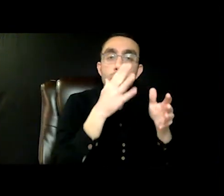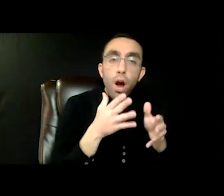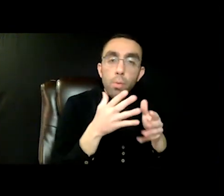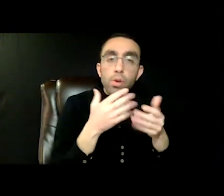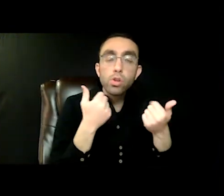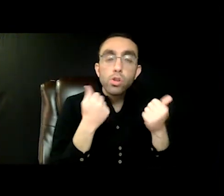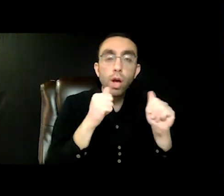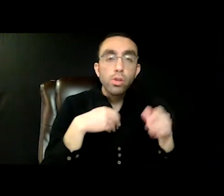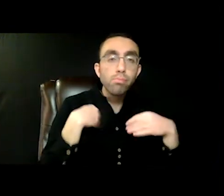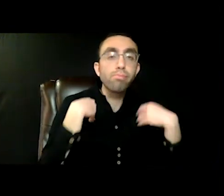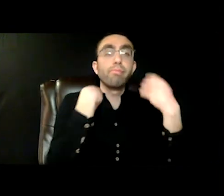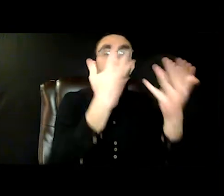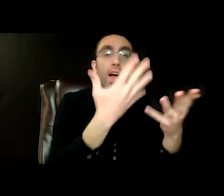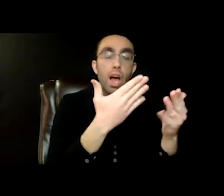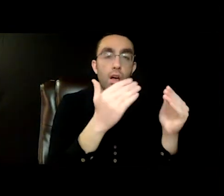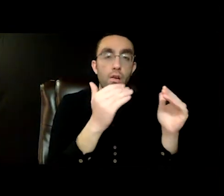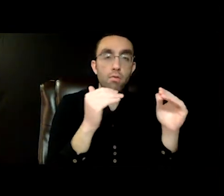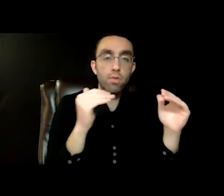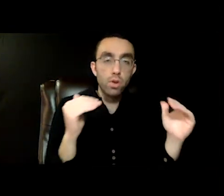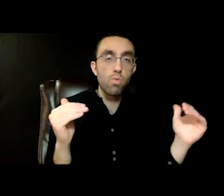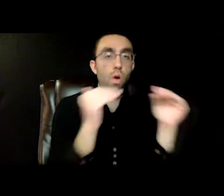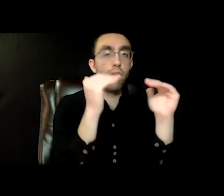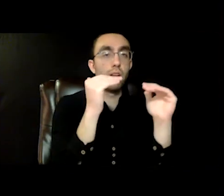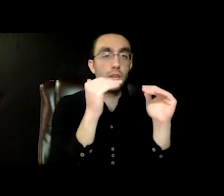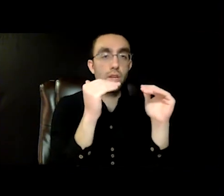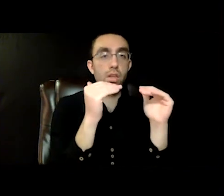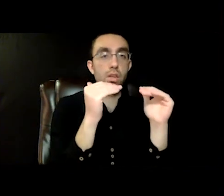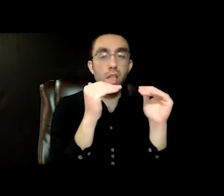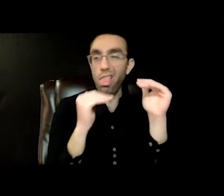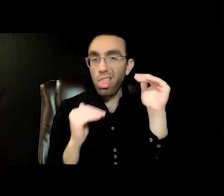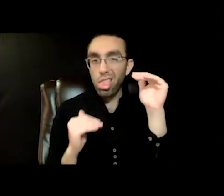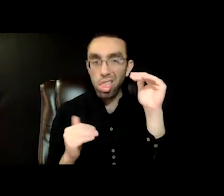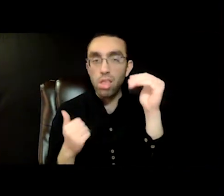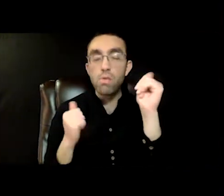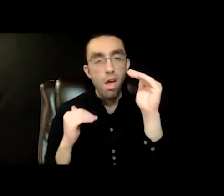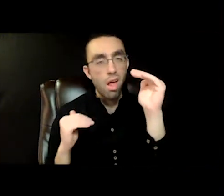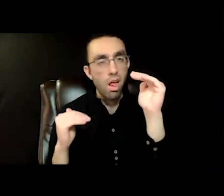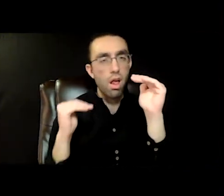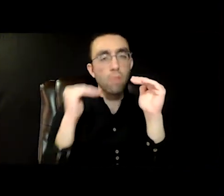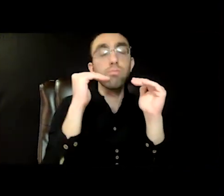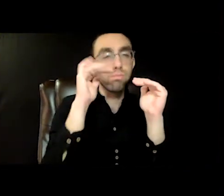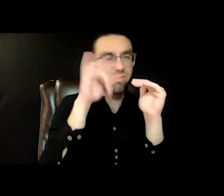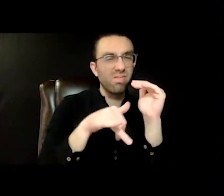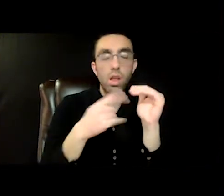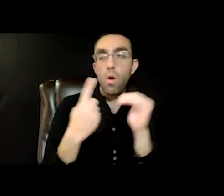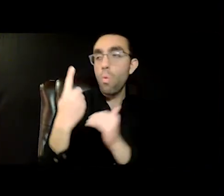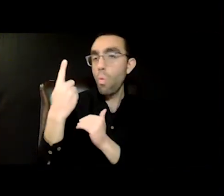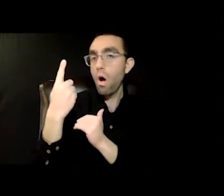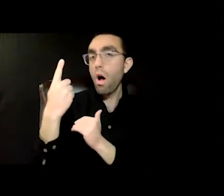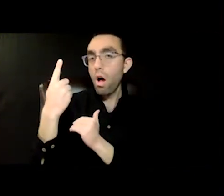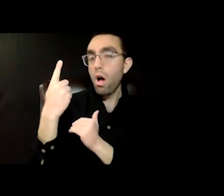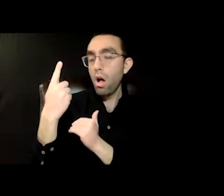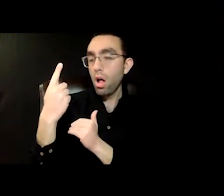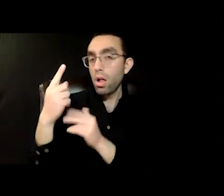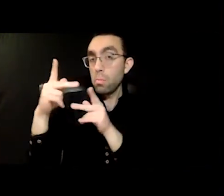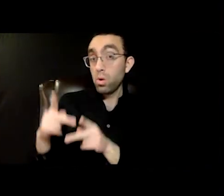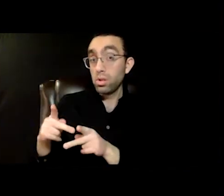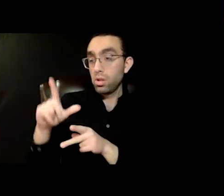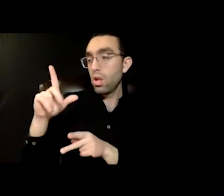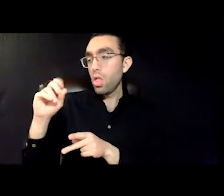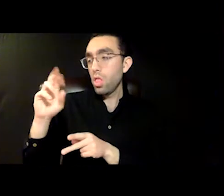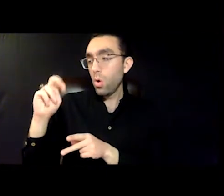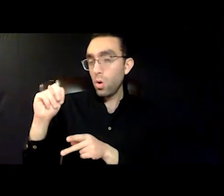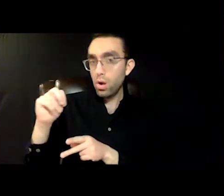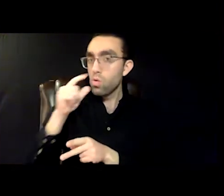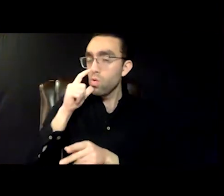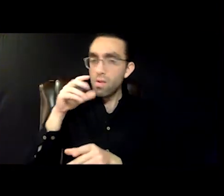sovereignty. Loren is one member of a collective of activists working collaboratively to serve frontline partners. Thanks